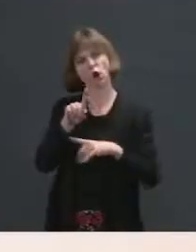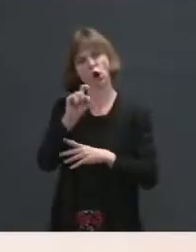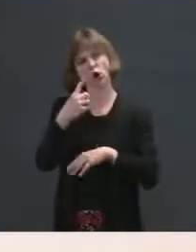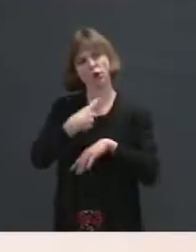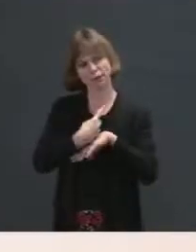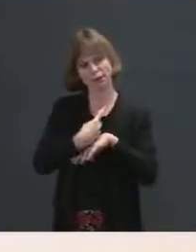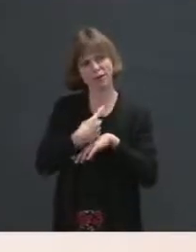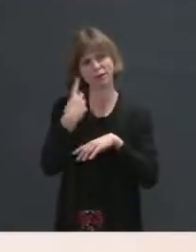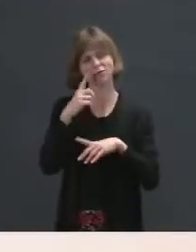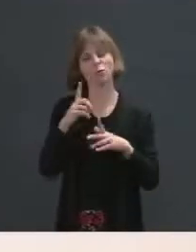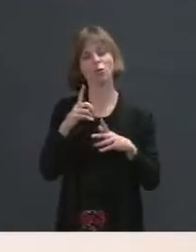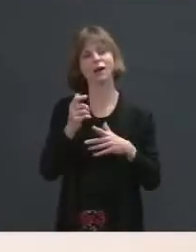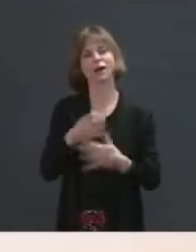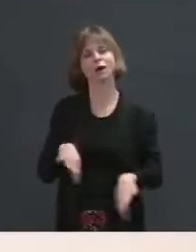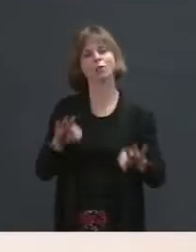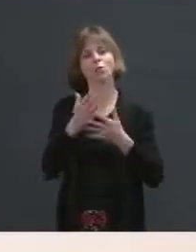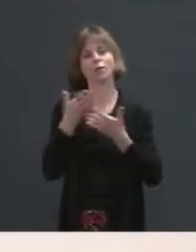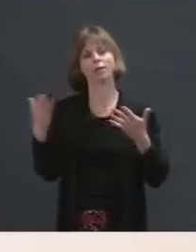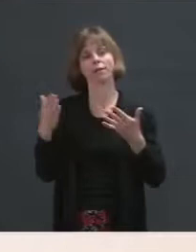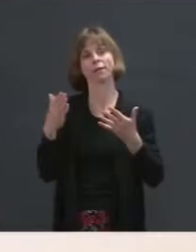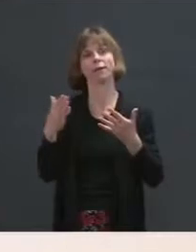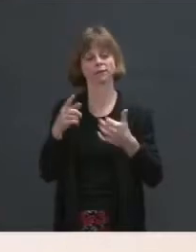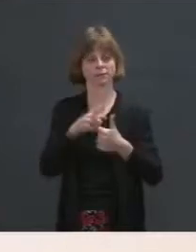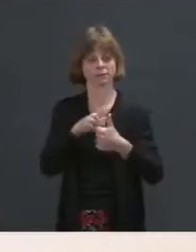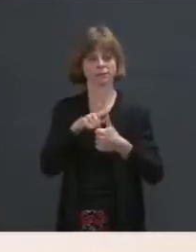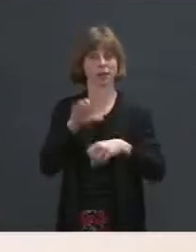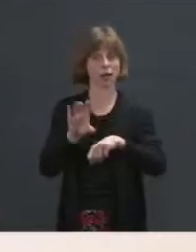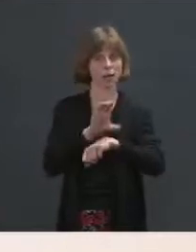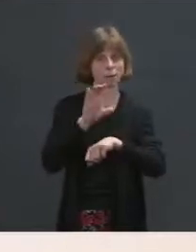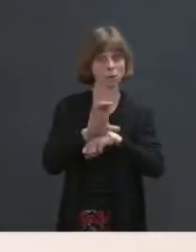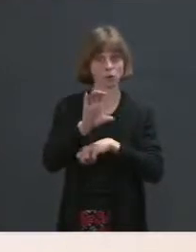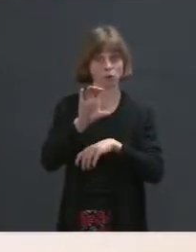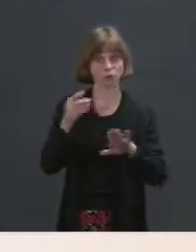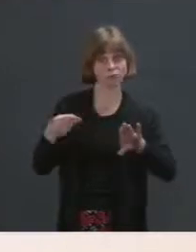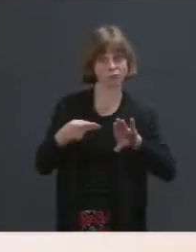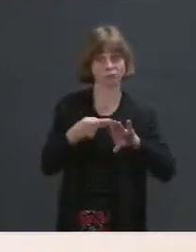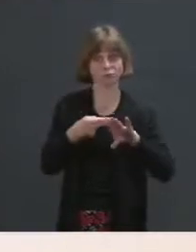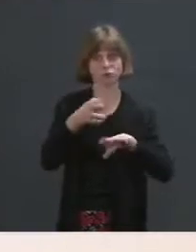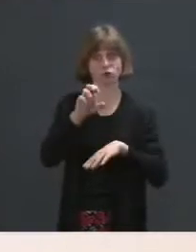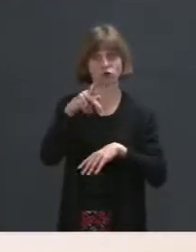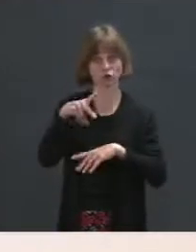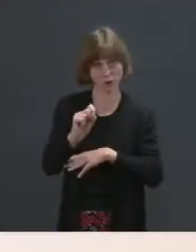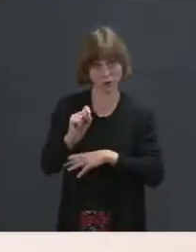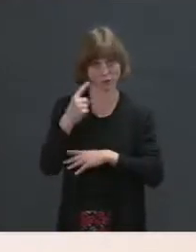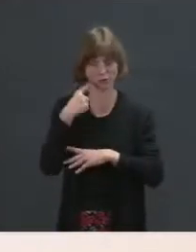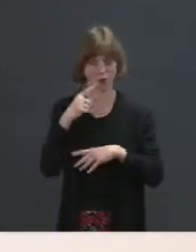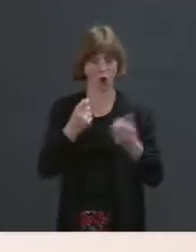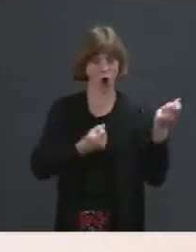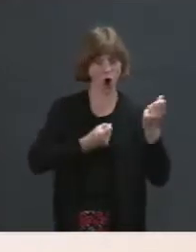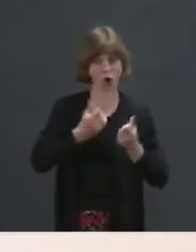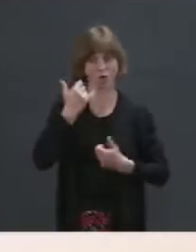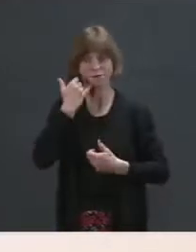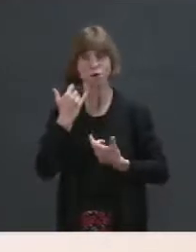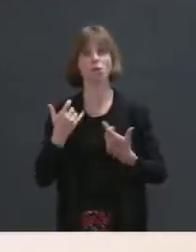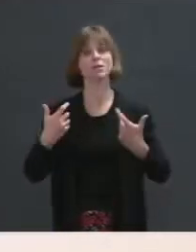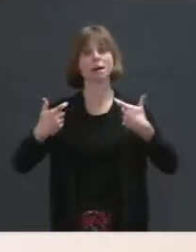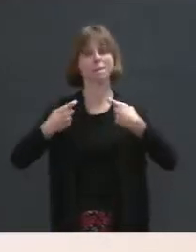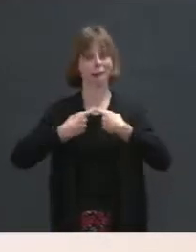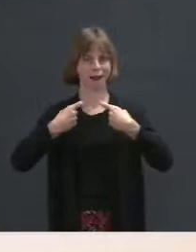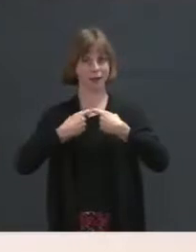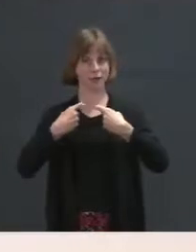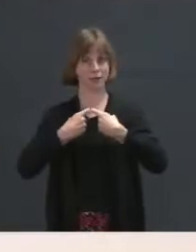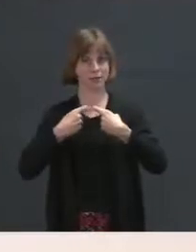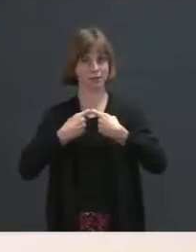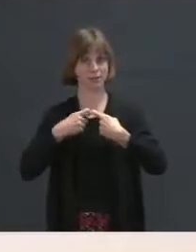critical products: computer chips for everything from cars to phones, large capacity batteries, such as those used in